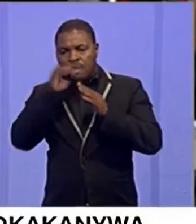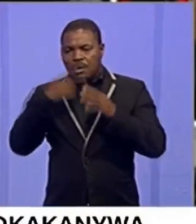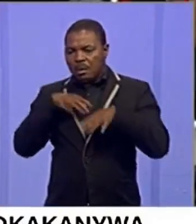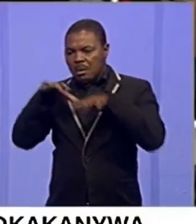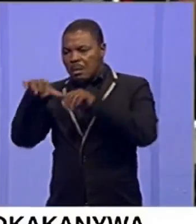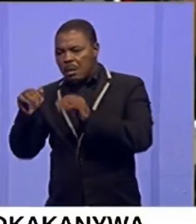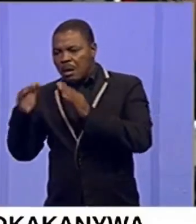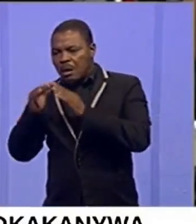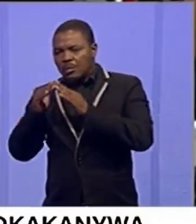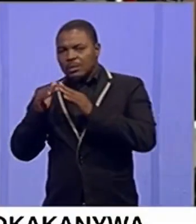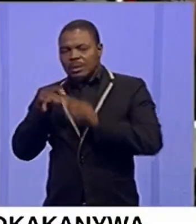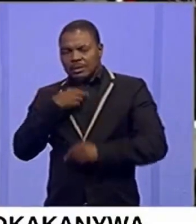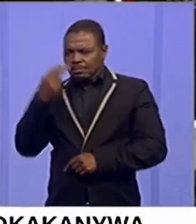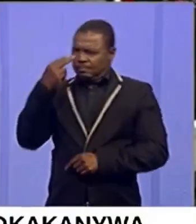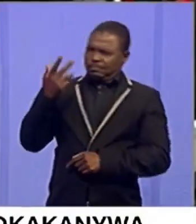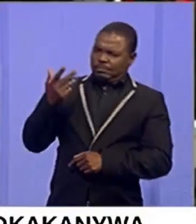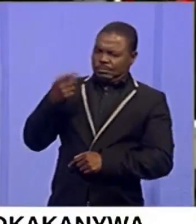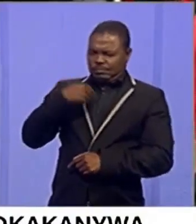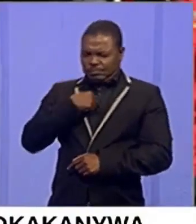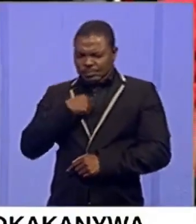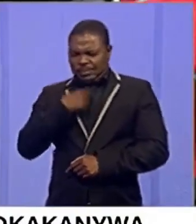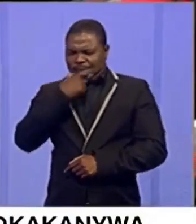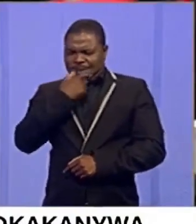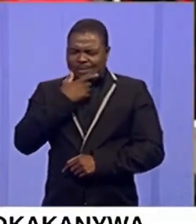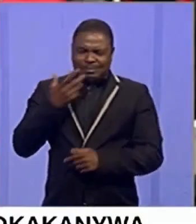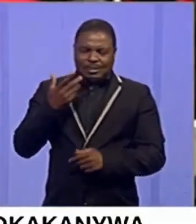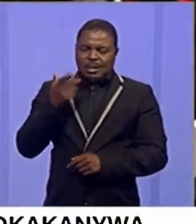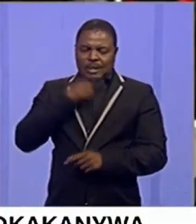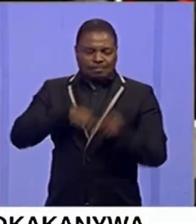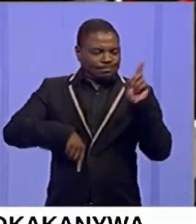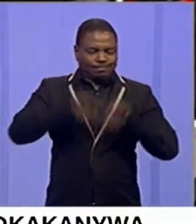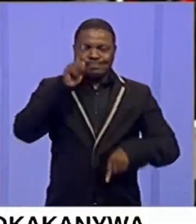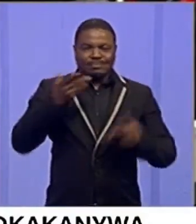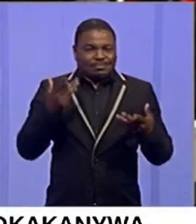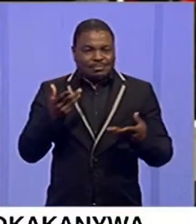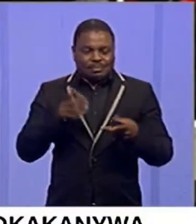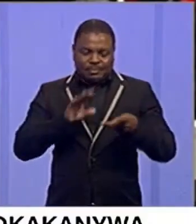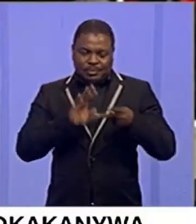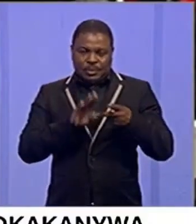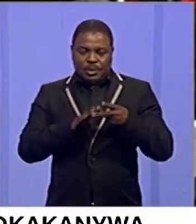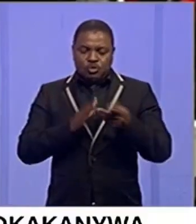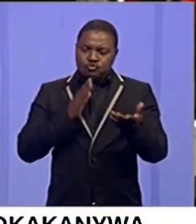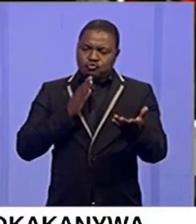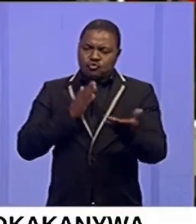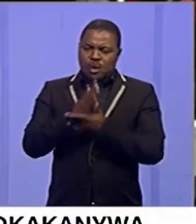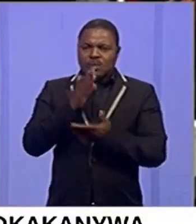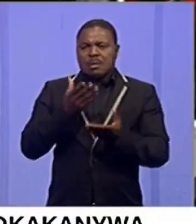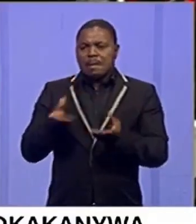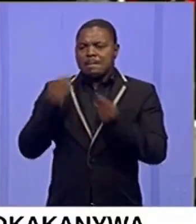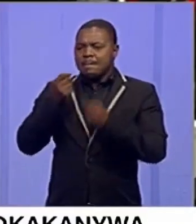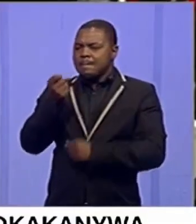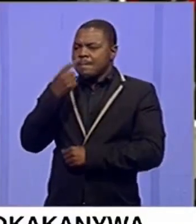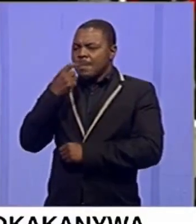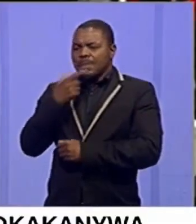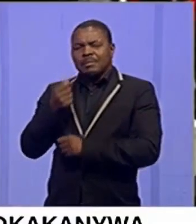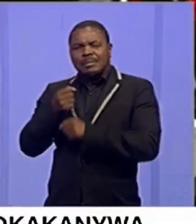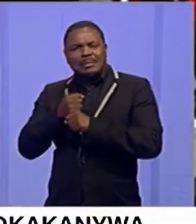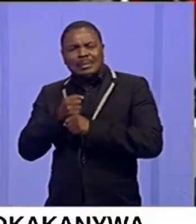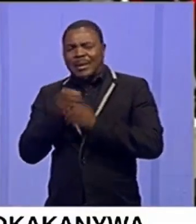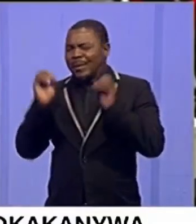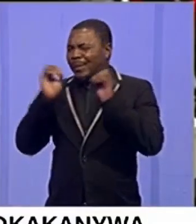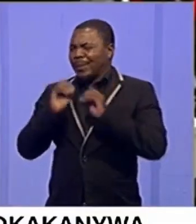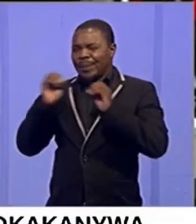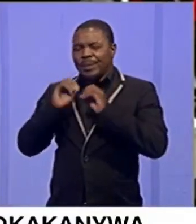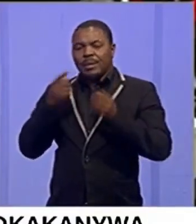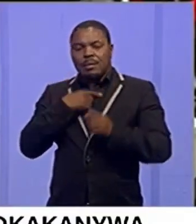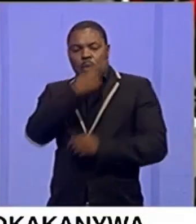or even under the suspicion of you being queer, they're supposed to kick you out. We do not have rights to medication. We have never had. You know, you